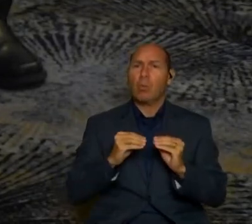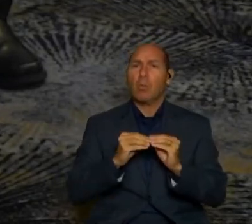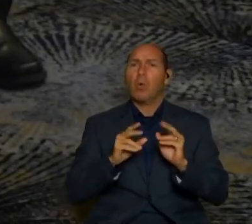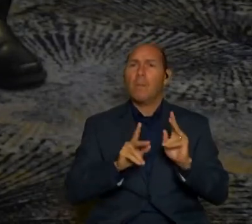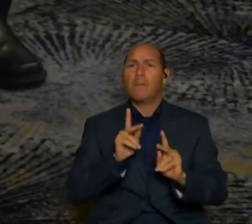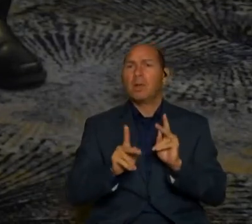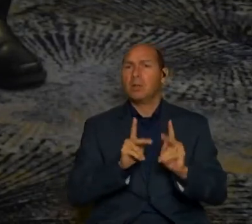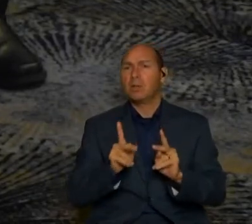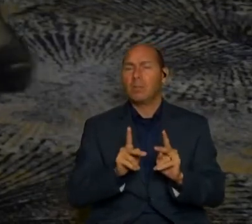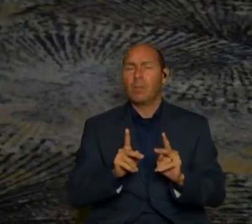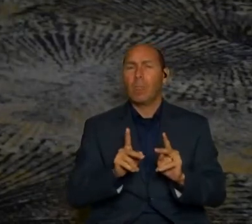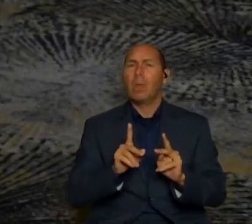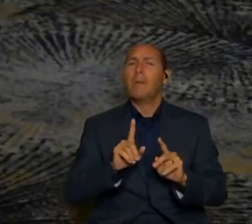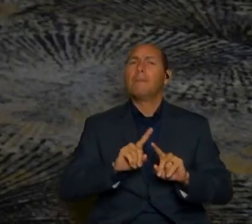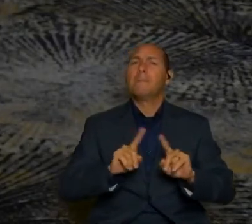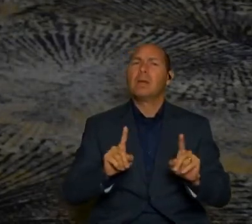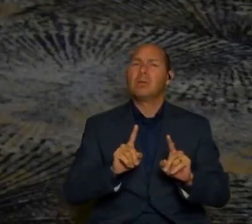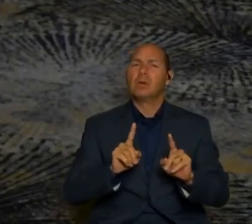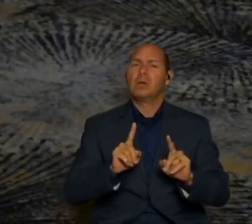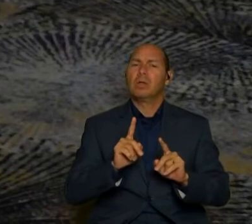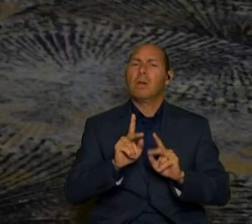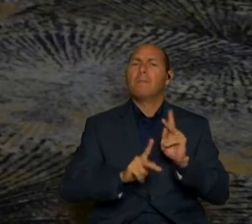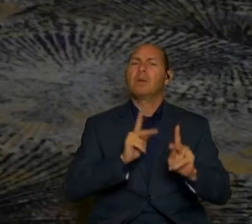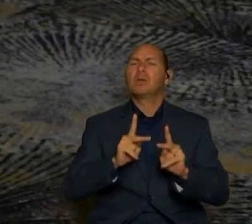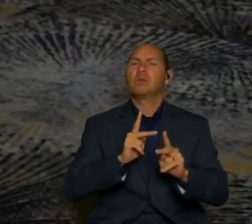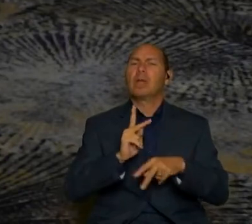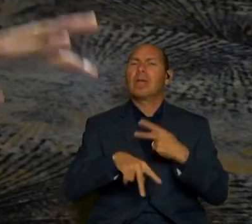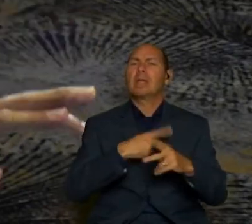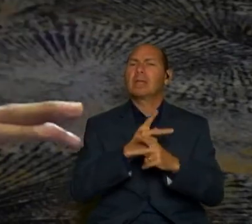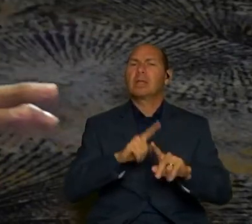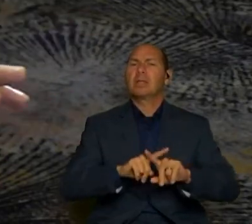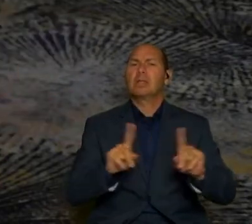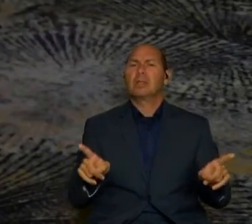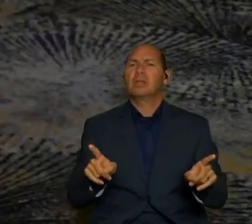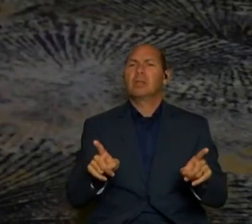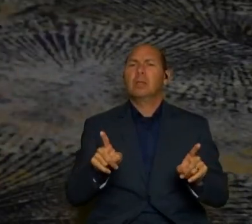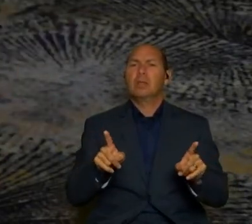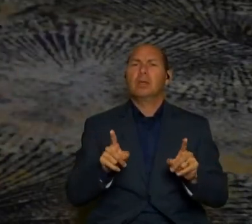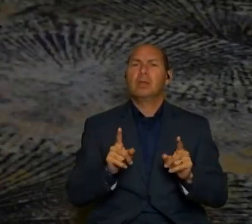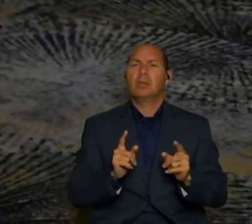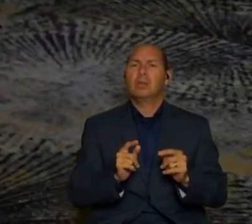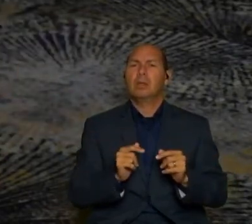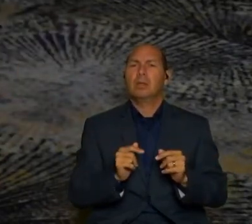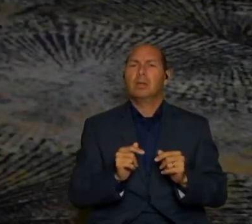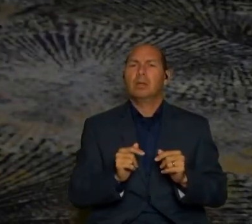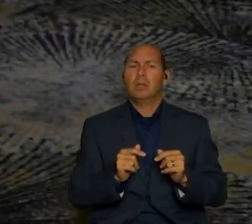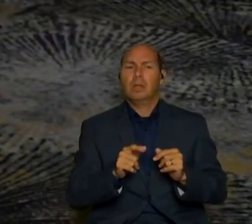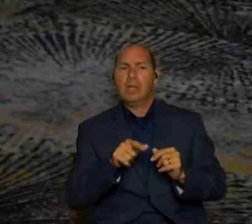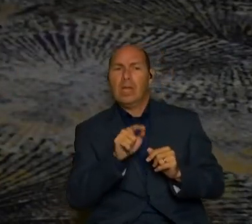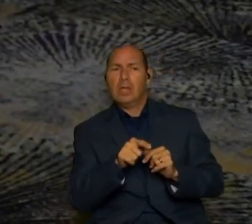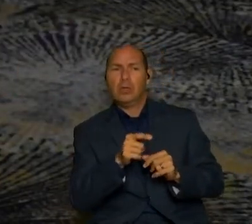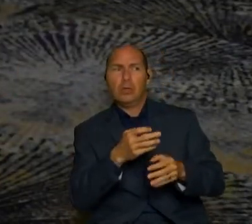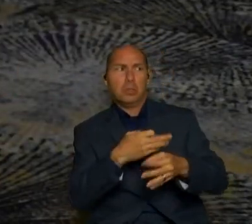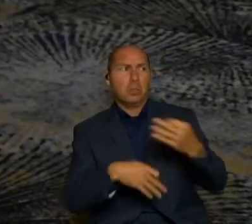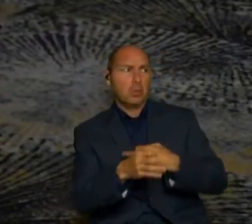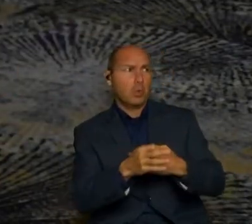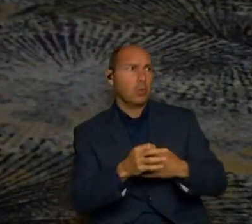need different type of people to integrate with the existing folks, right? Not that we want to replace the existing folks. So